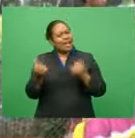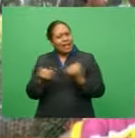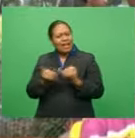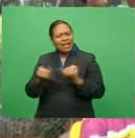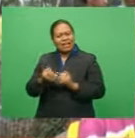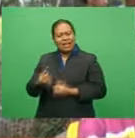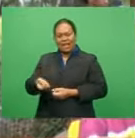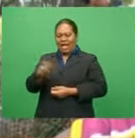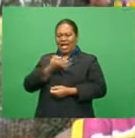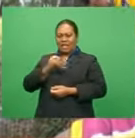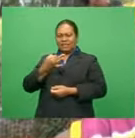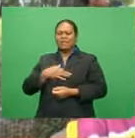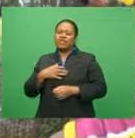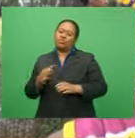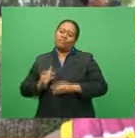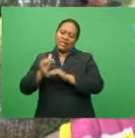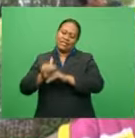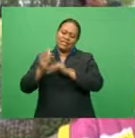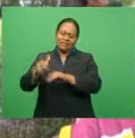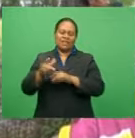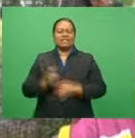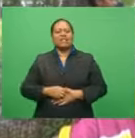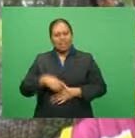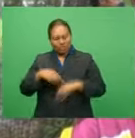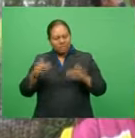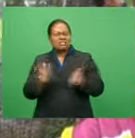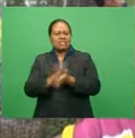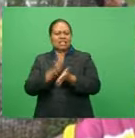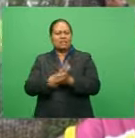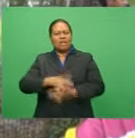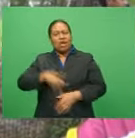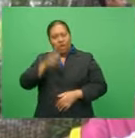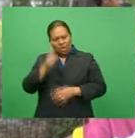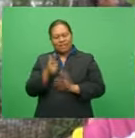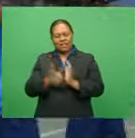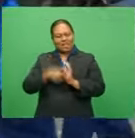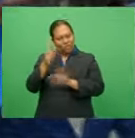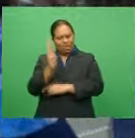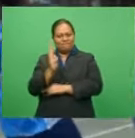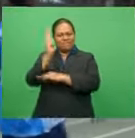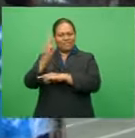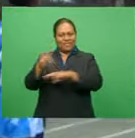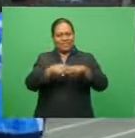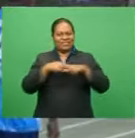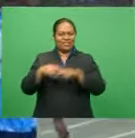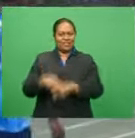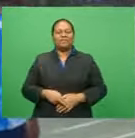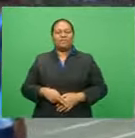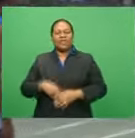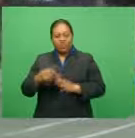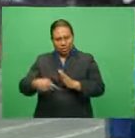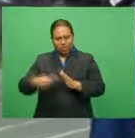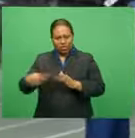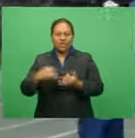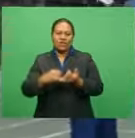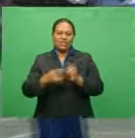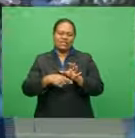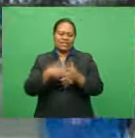playing and learning more about the sport. Maybe one day I will go on to represent Fiji. The tournament continues on Saturday at